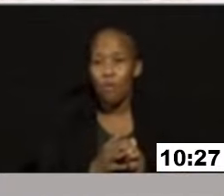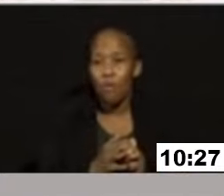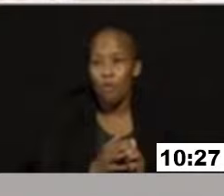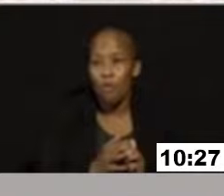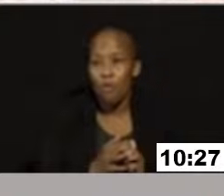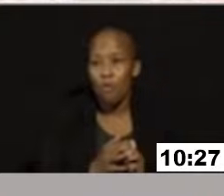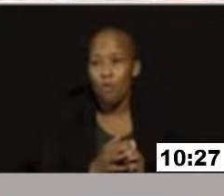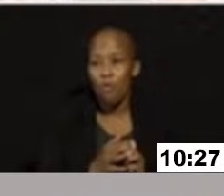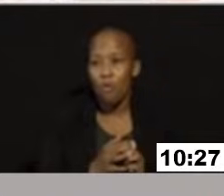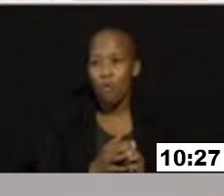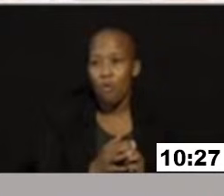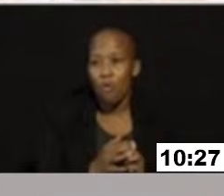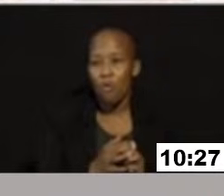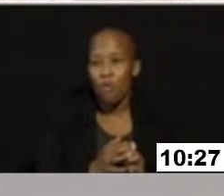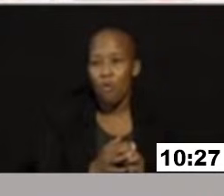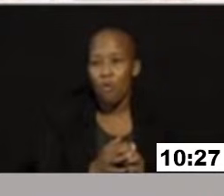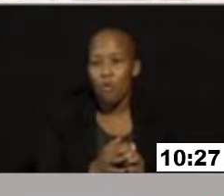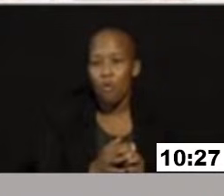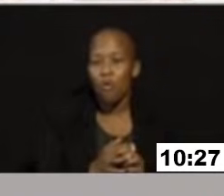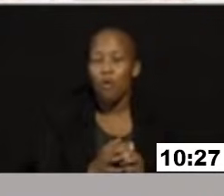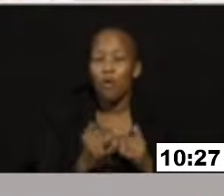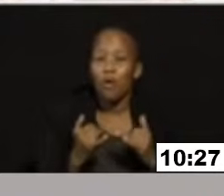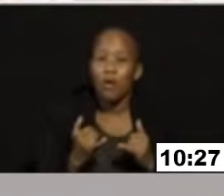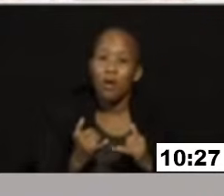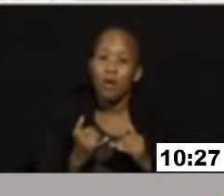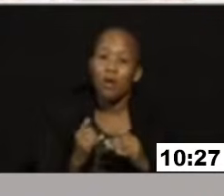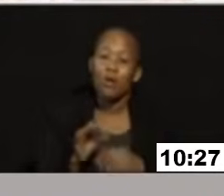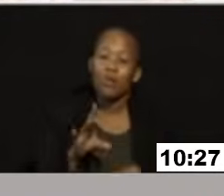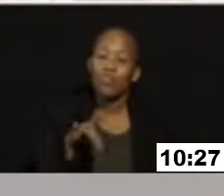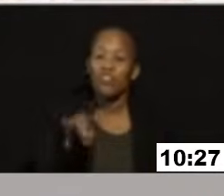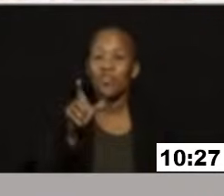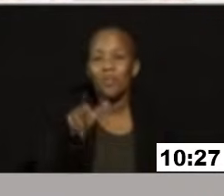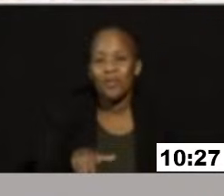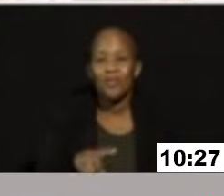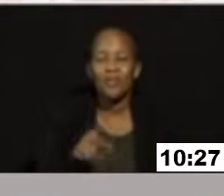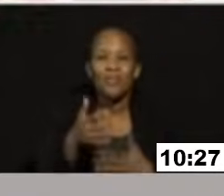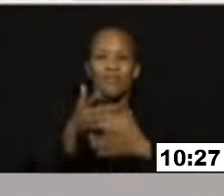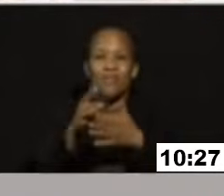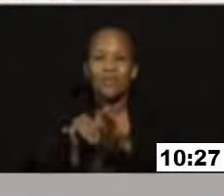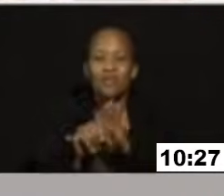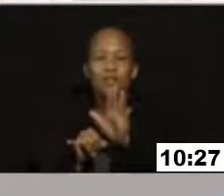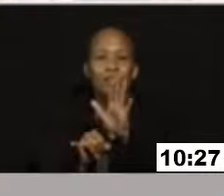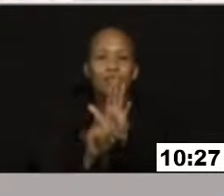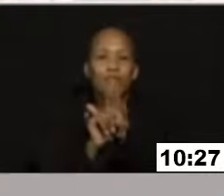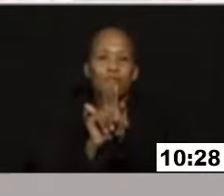following what the chair has indicated in the first place? Because